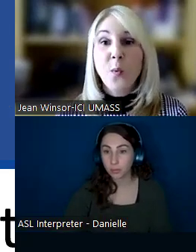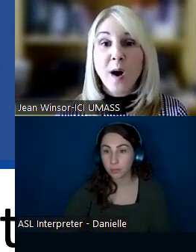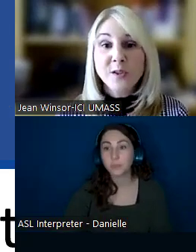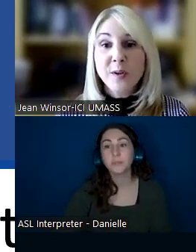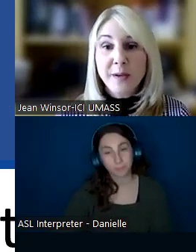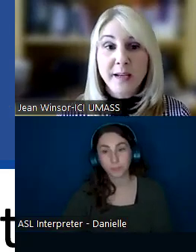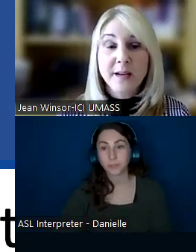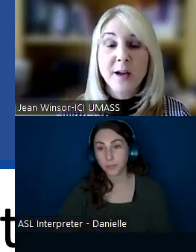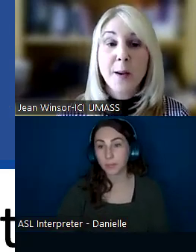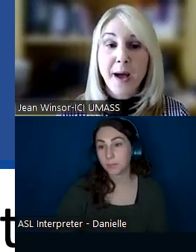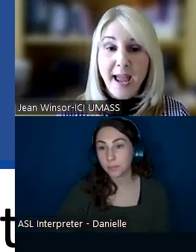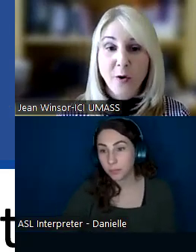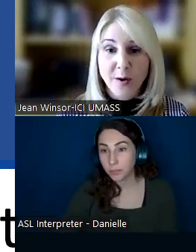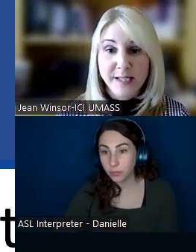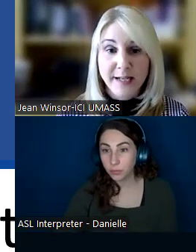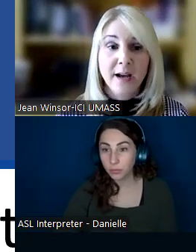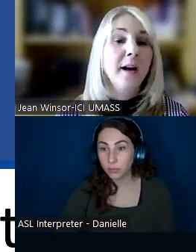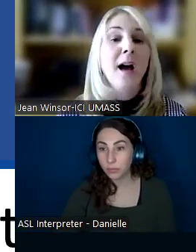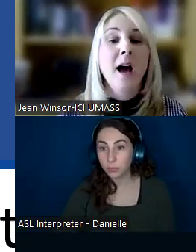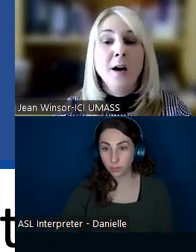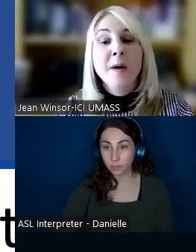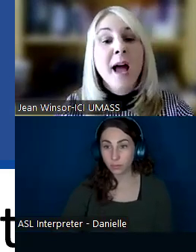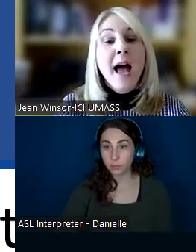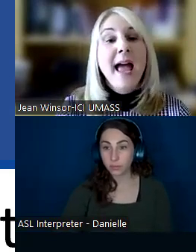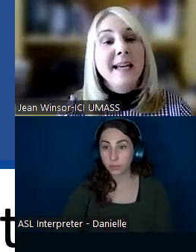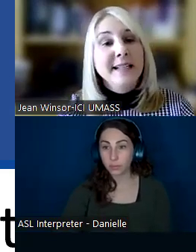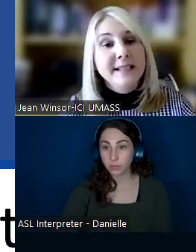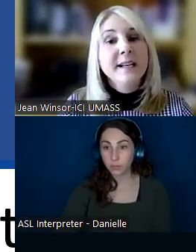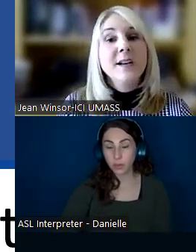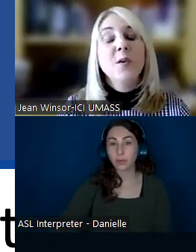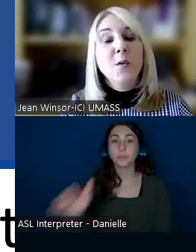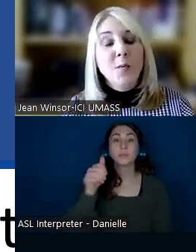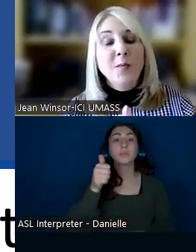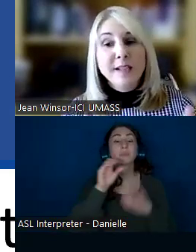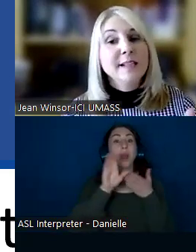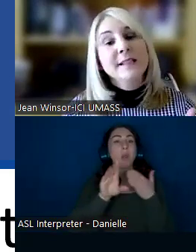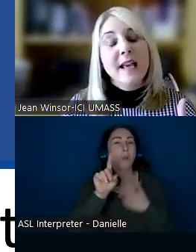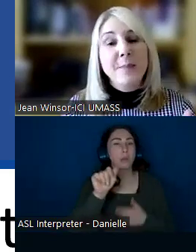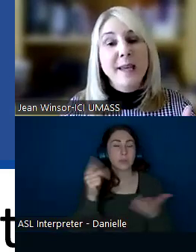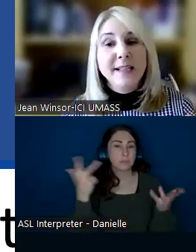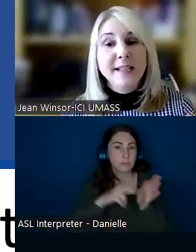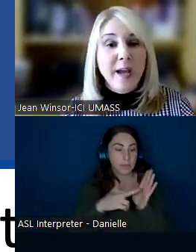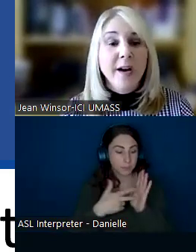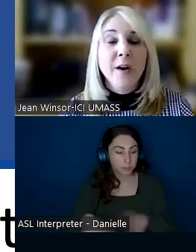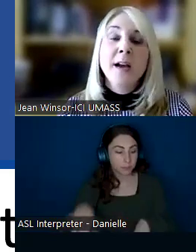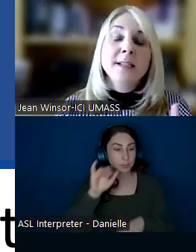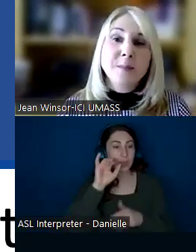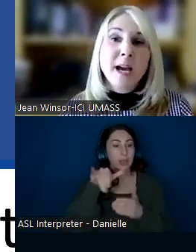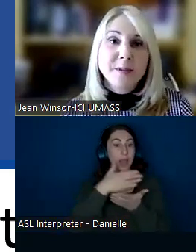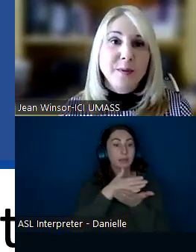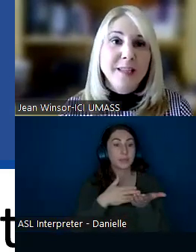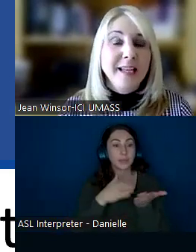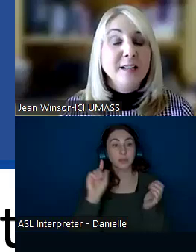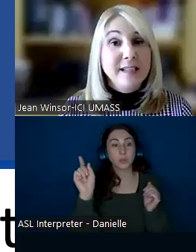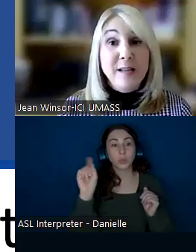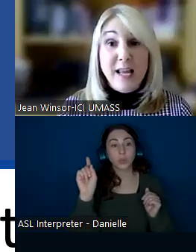So what do we mean by outcome data? And this is a piece where